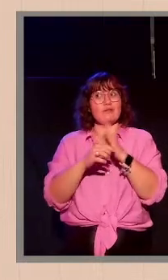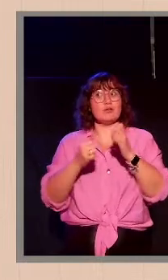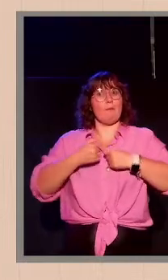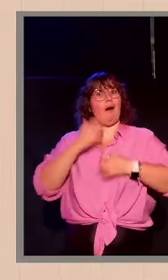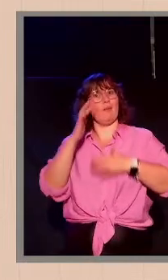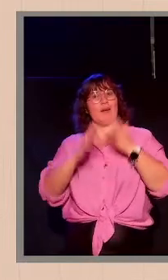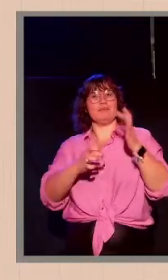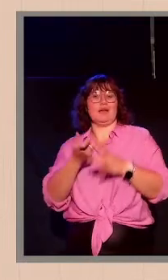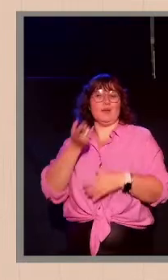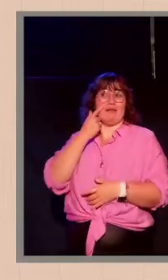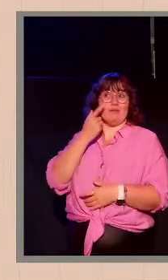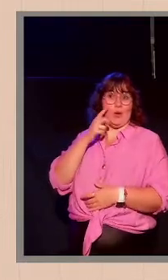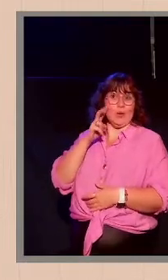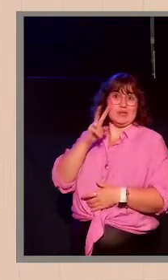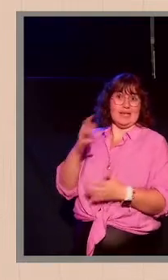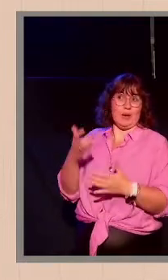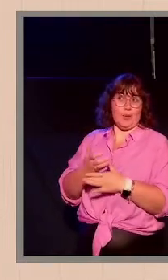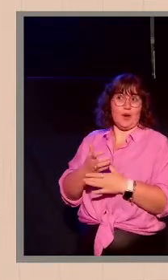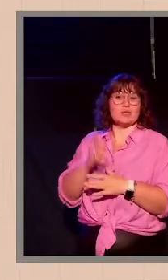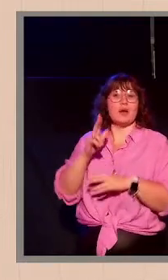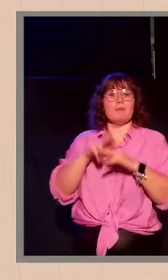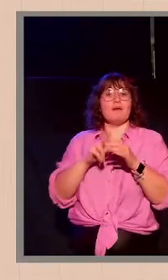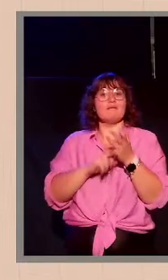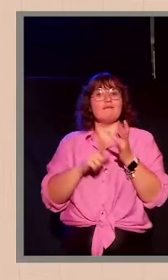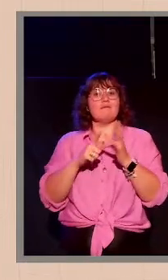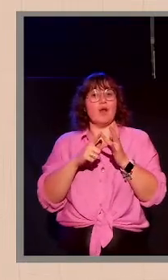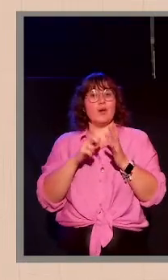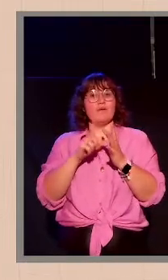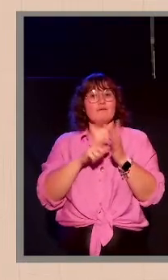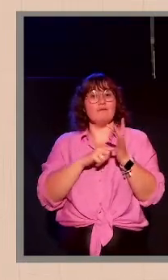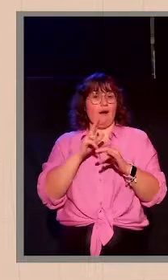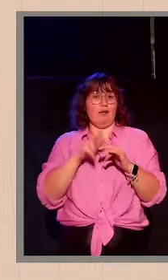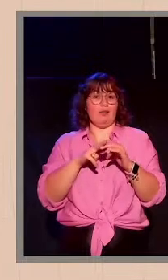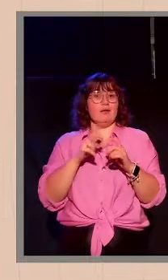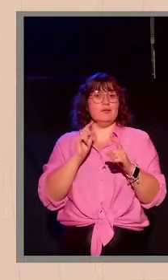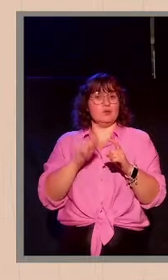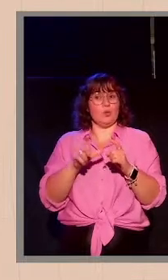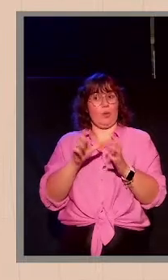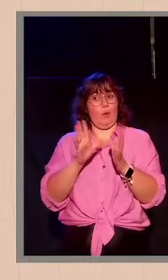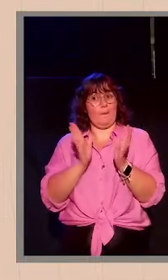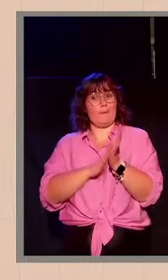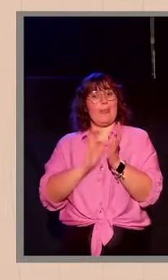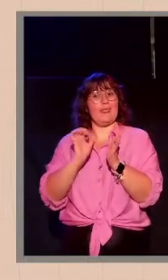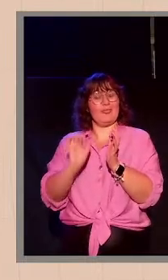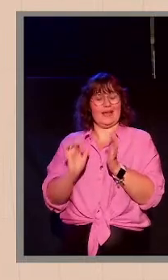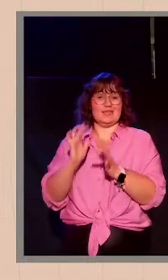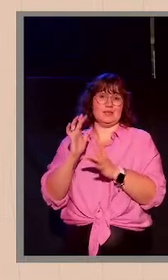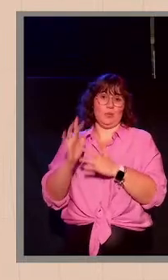that works. But flowfile.com is the website. So it's all